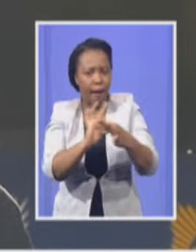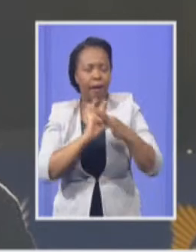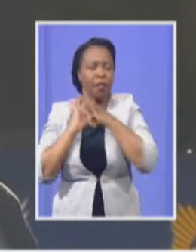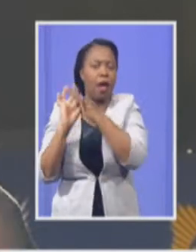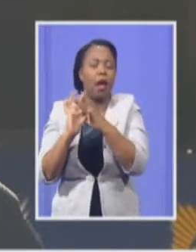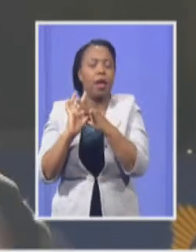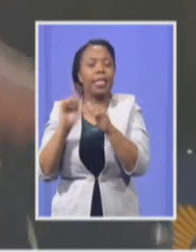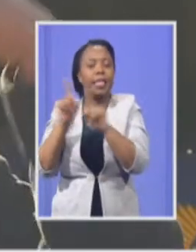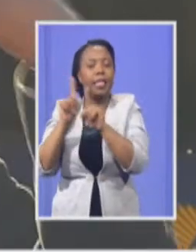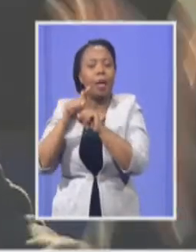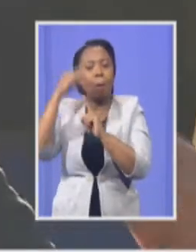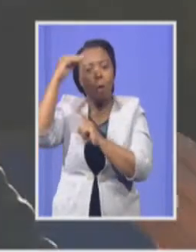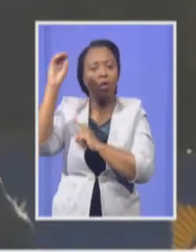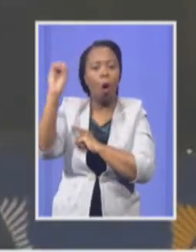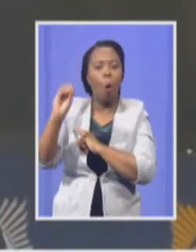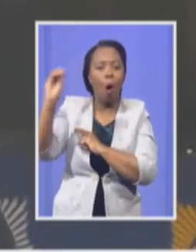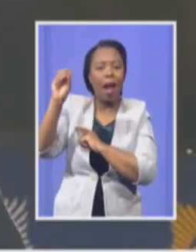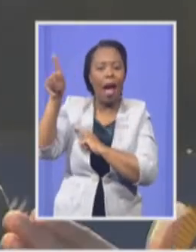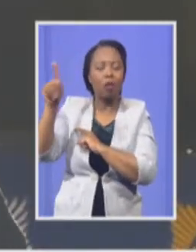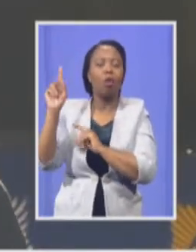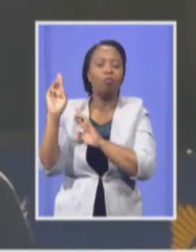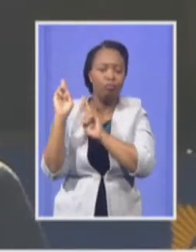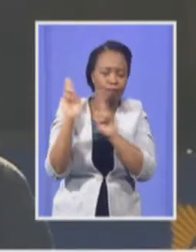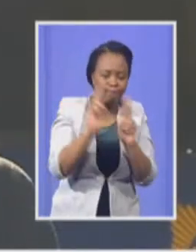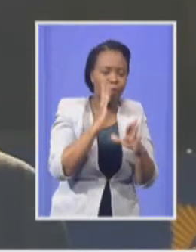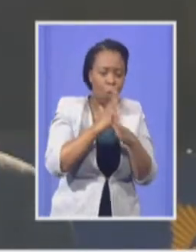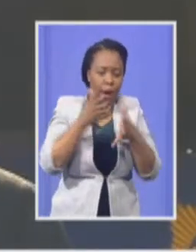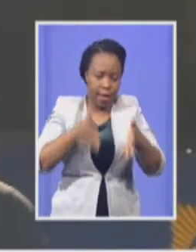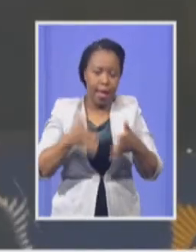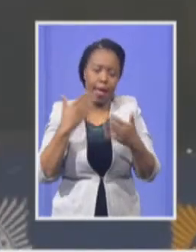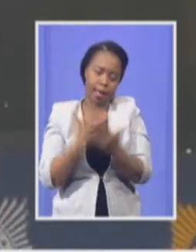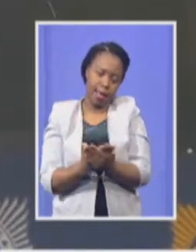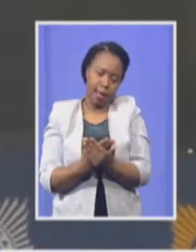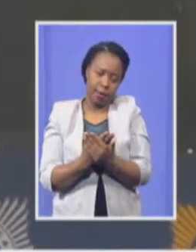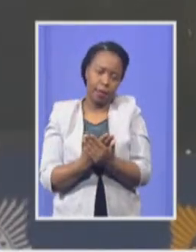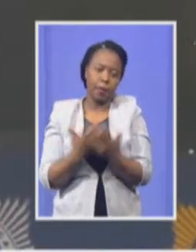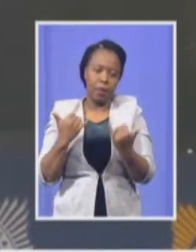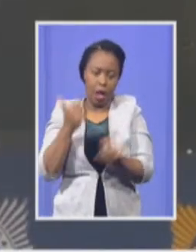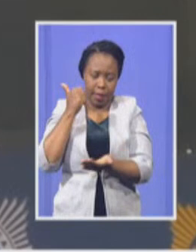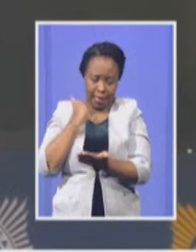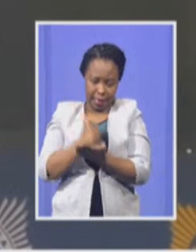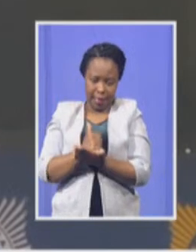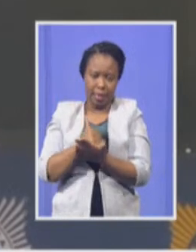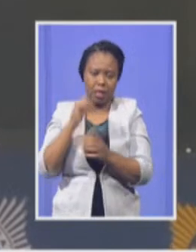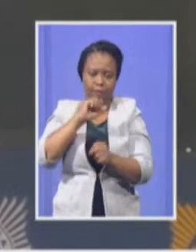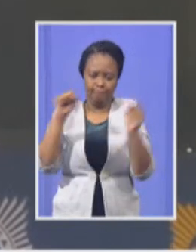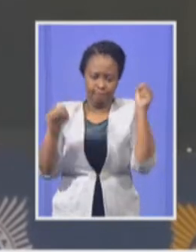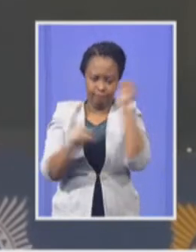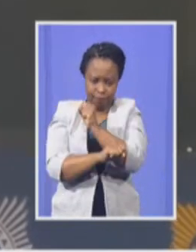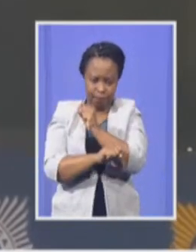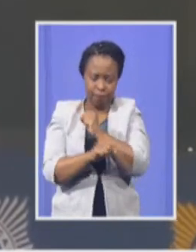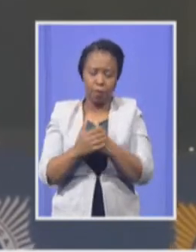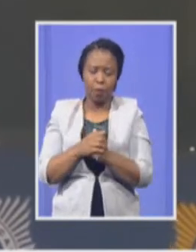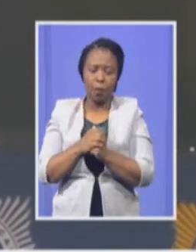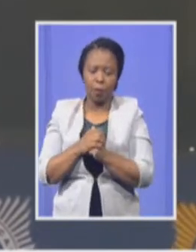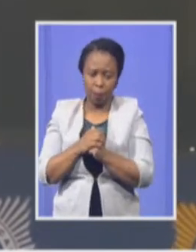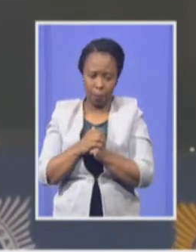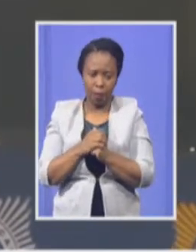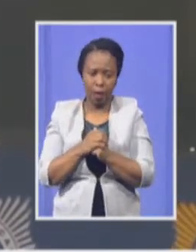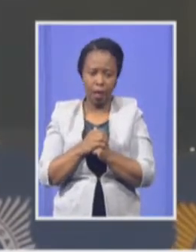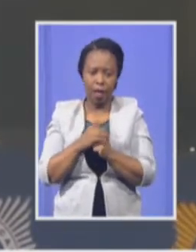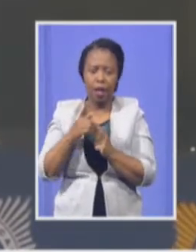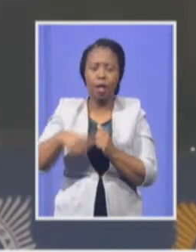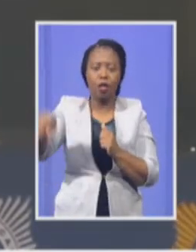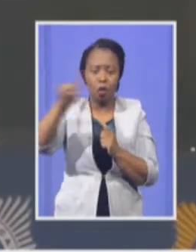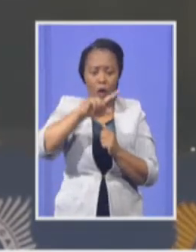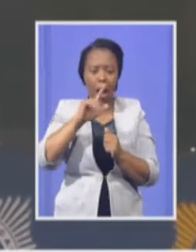ase-Orlando akwazi ukuniphendula angibongeke singihlala phansi ukuthi cha ngimzwile nibonga amakhansela